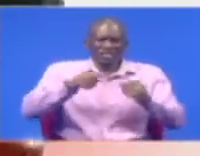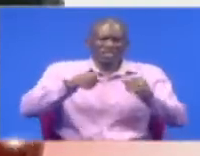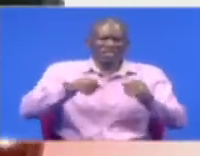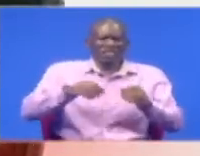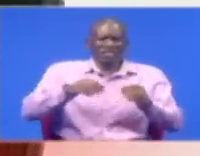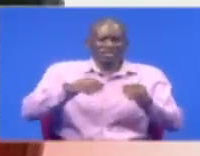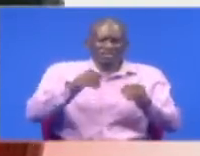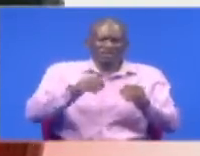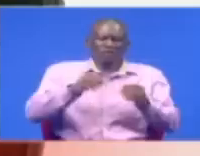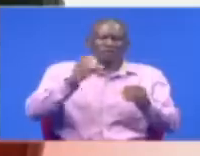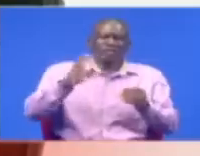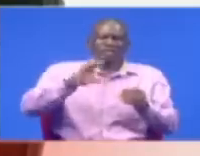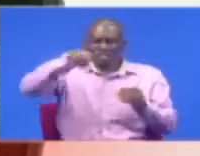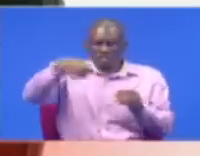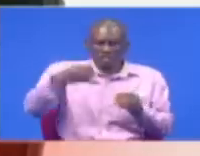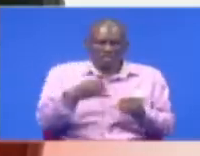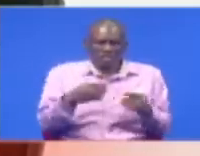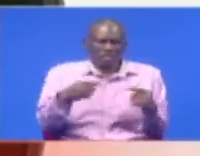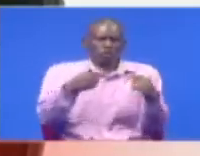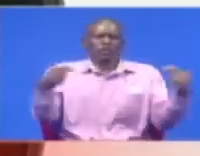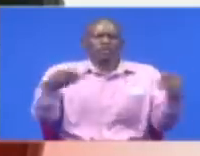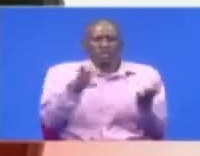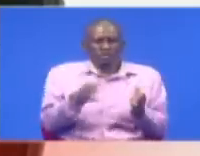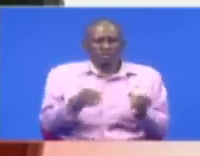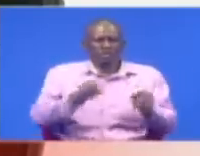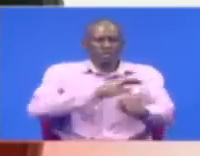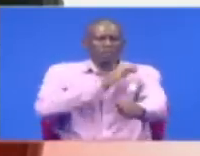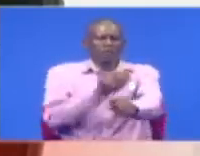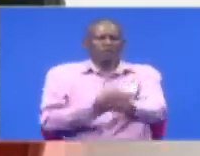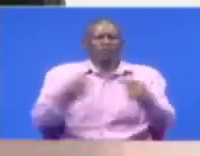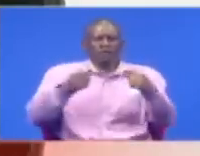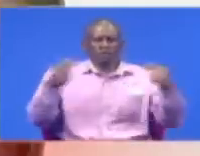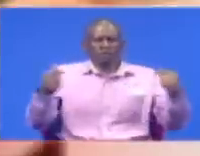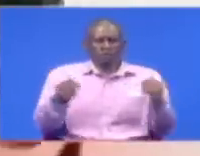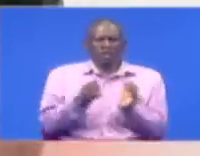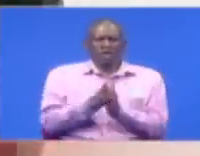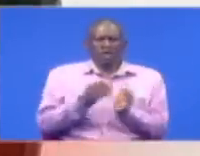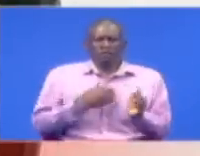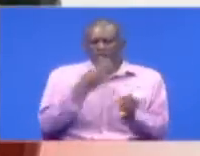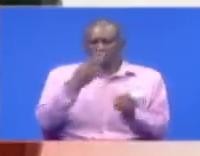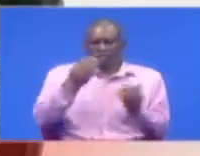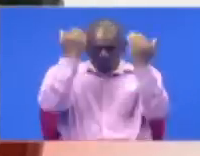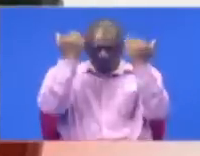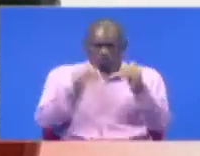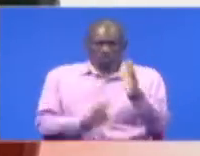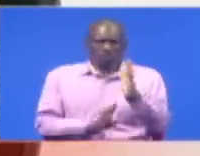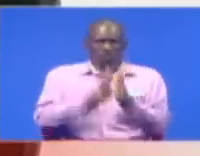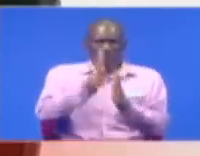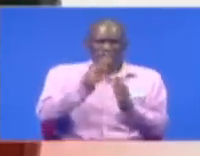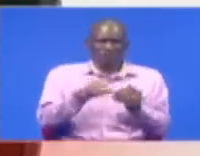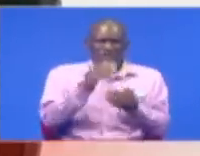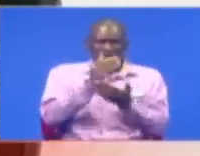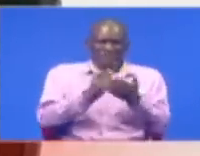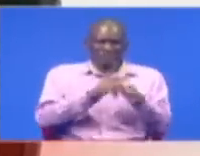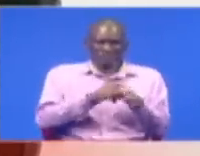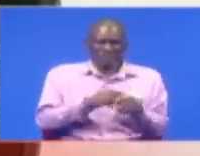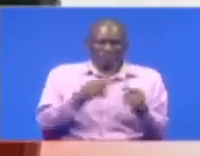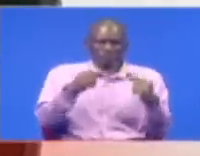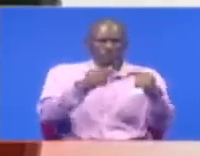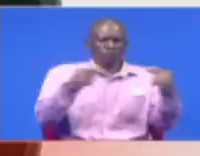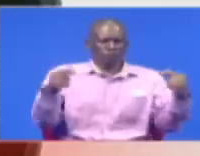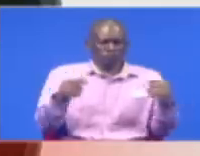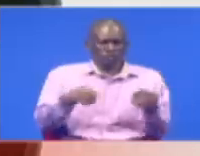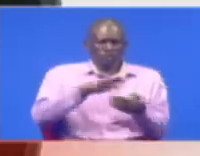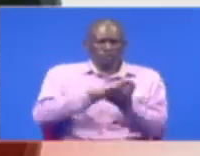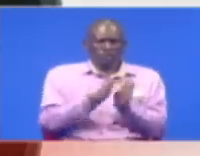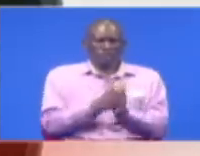very powerful. It's a very powerful dissent. Yes. And as we have seen in our judicial development, sometimes the dissent becomes